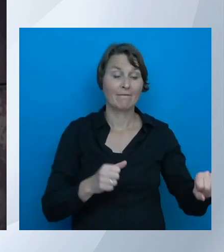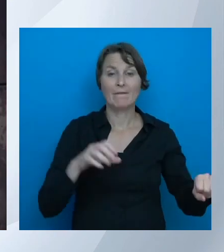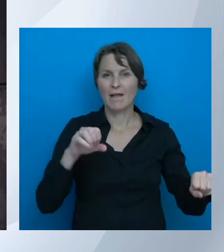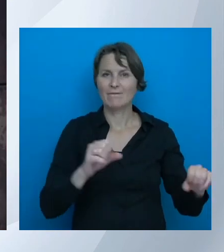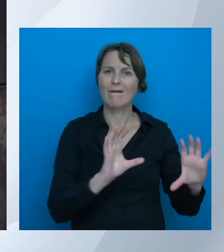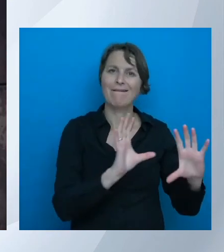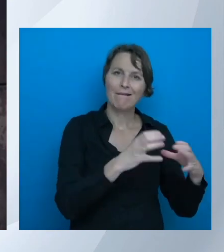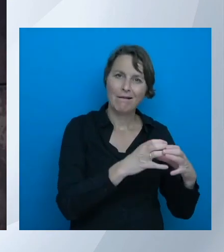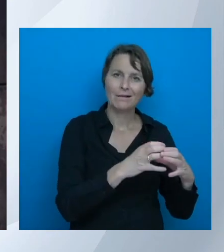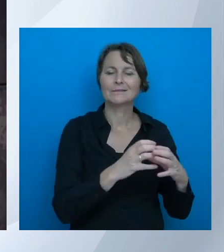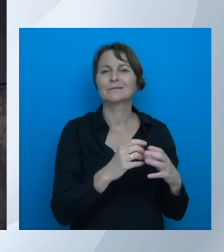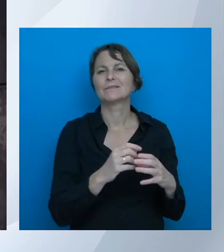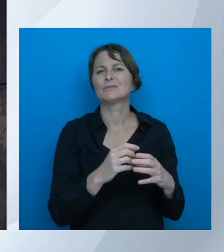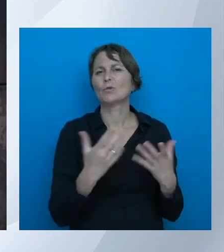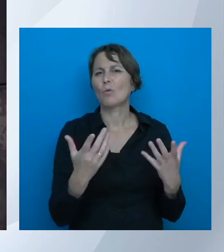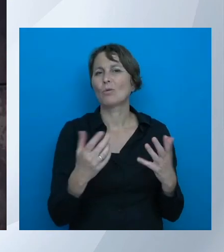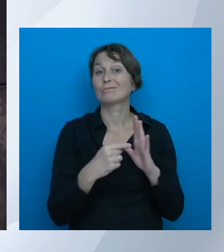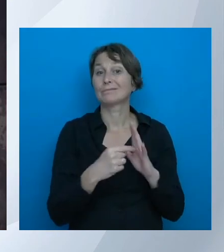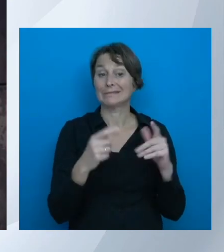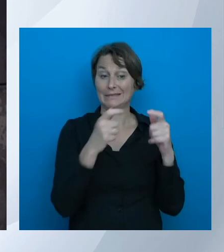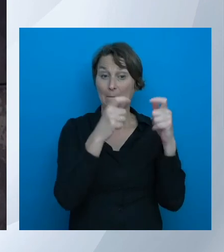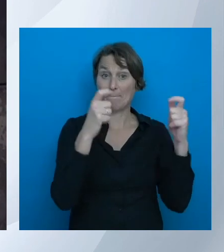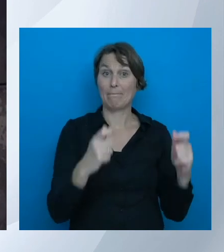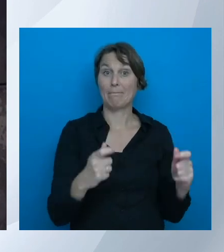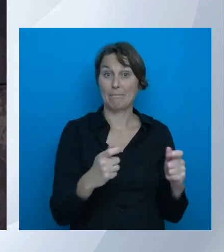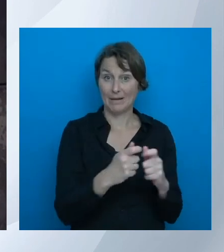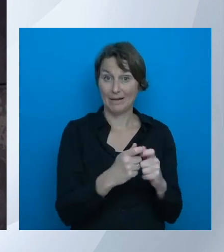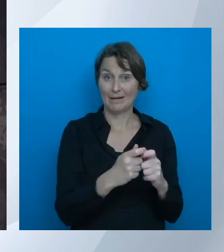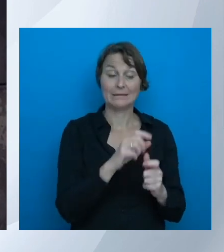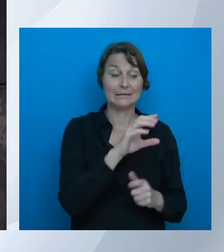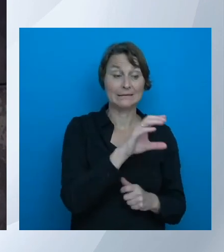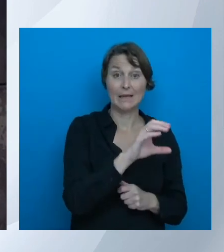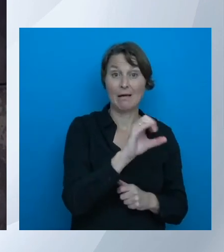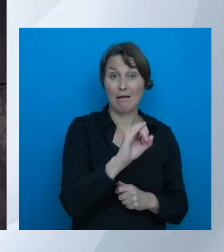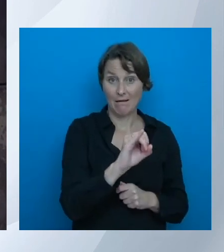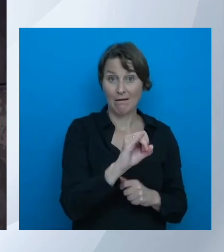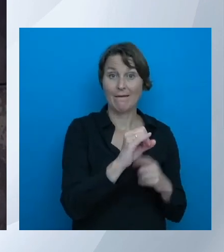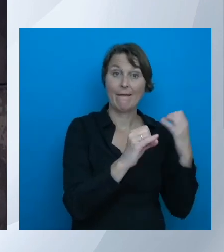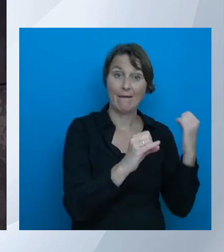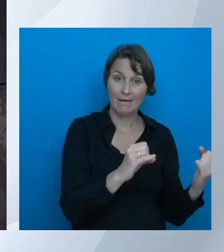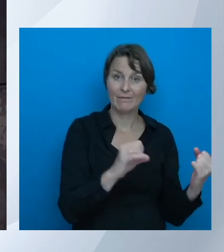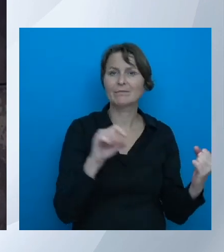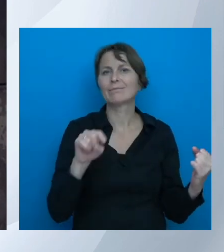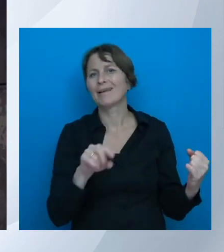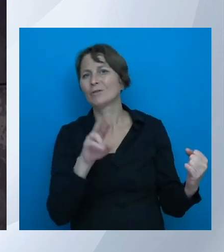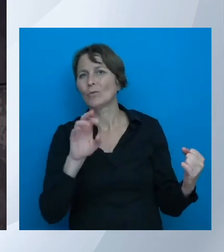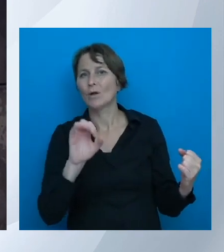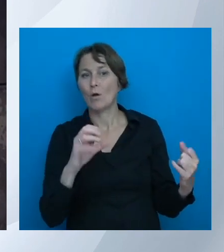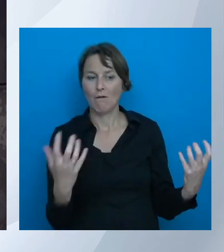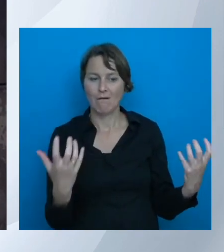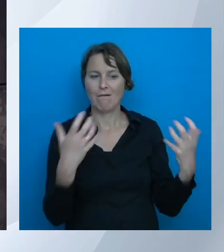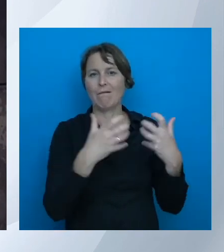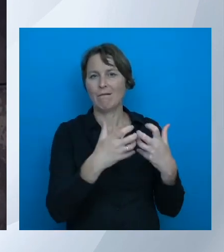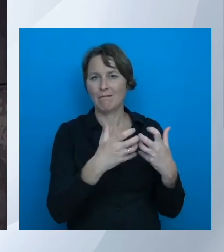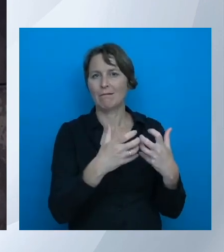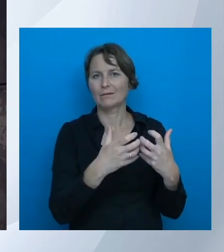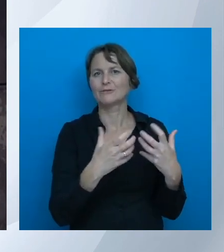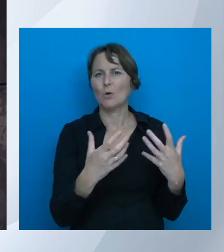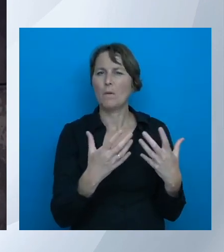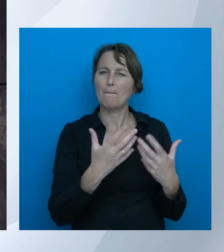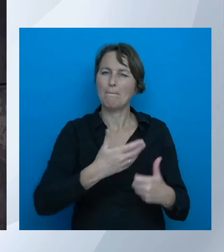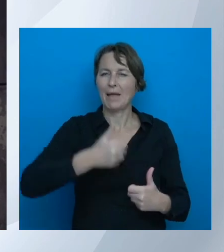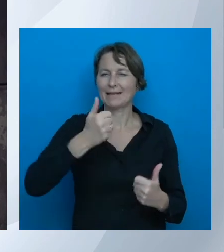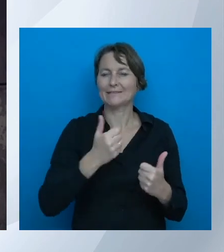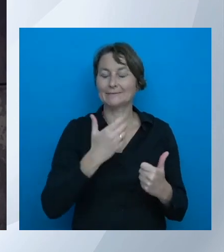templates for my CI as well. Nice. And that's also why they now moved the